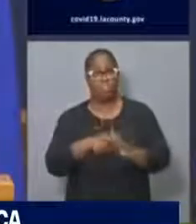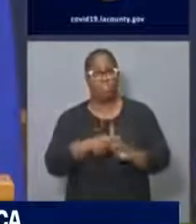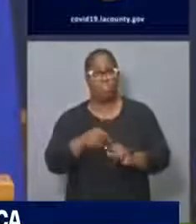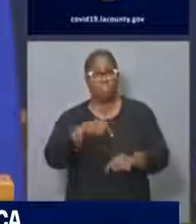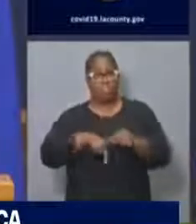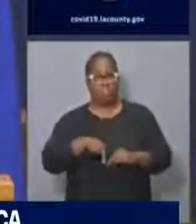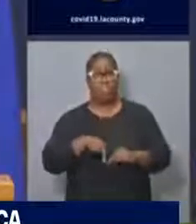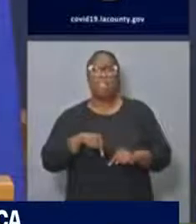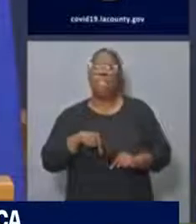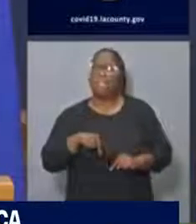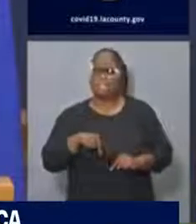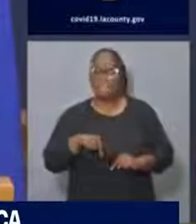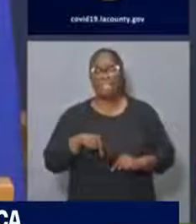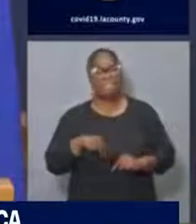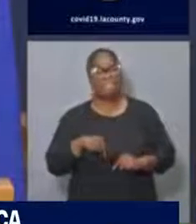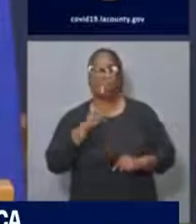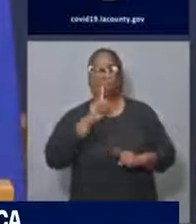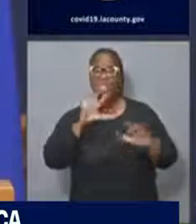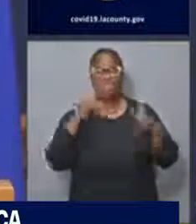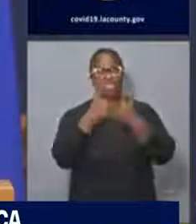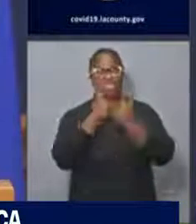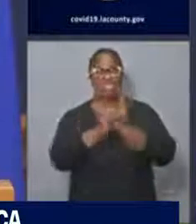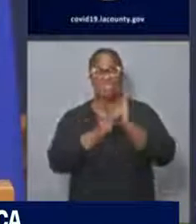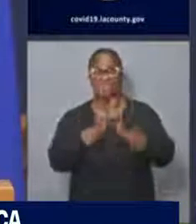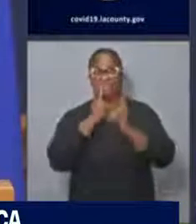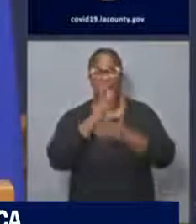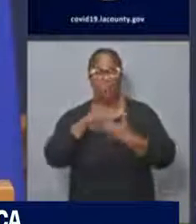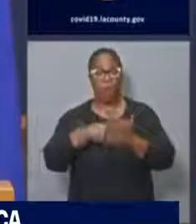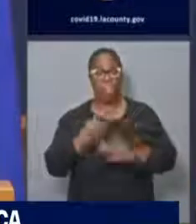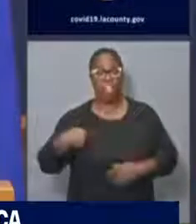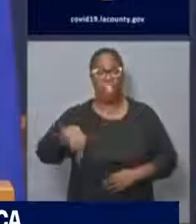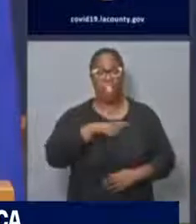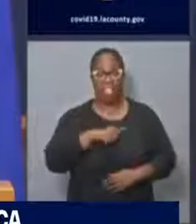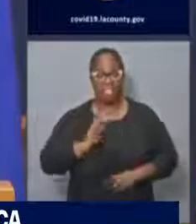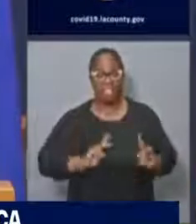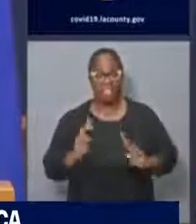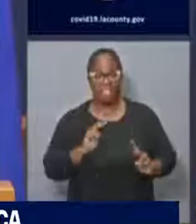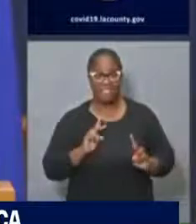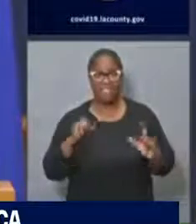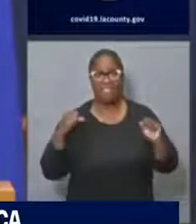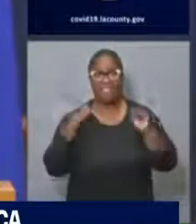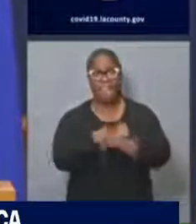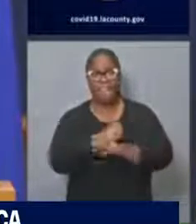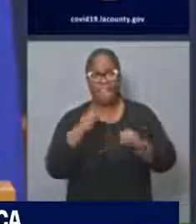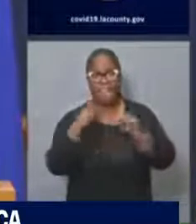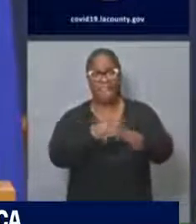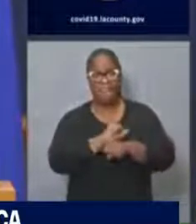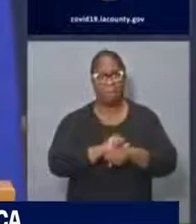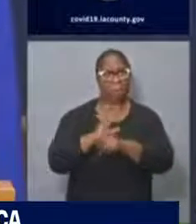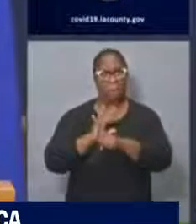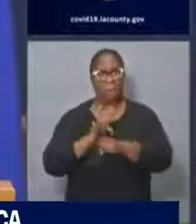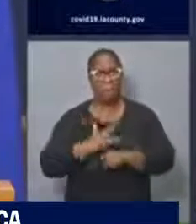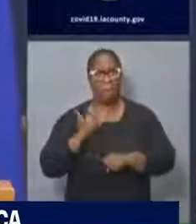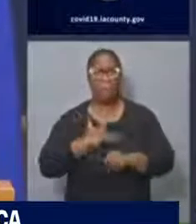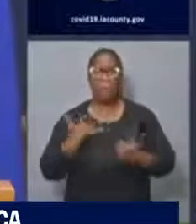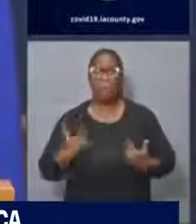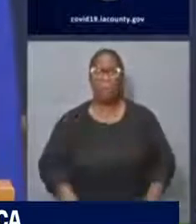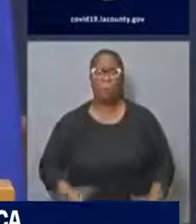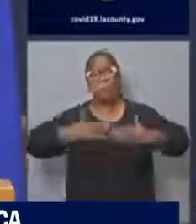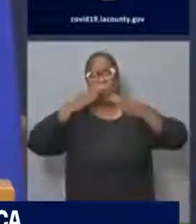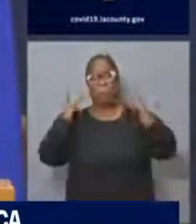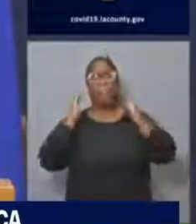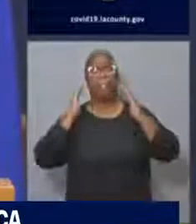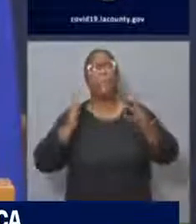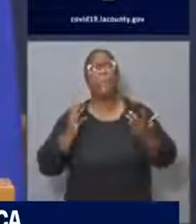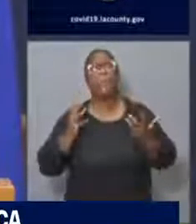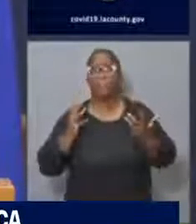say I know that this is all a difficult time for everyone. The fight against COVID-19 feels like a lot to handle. I continue